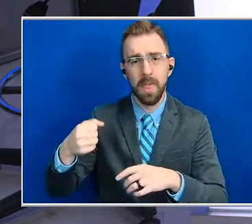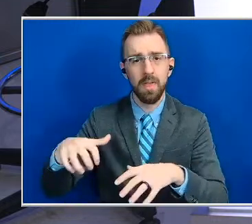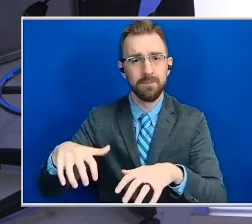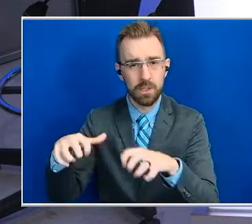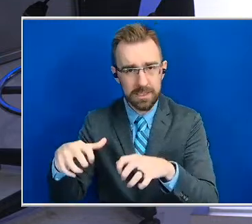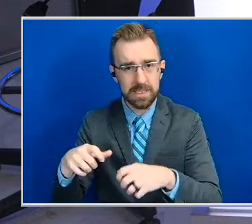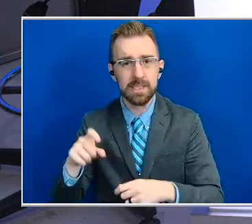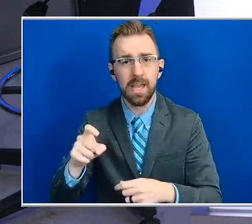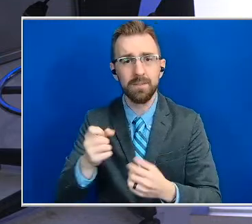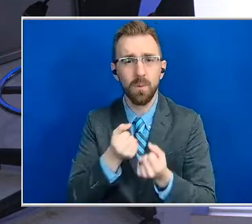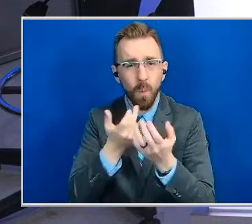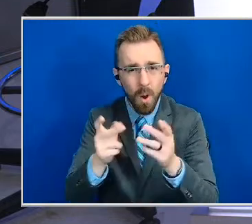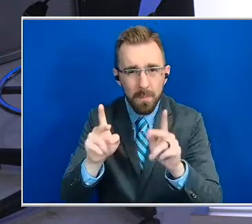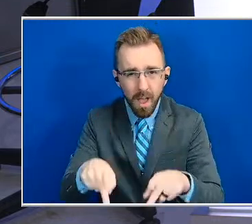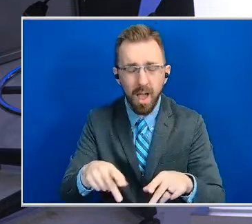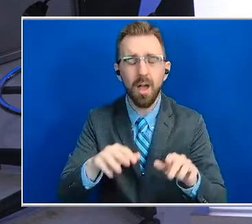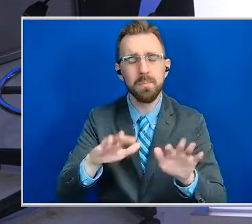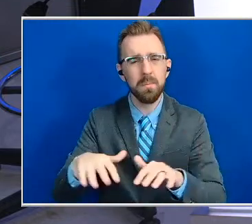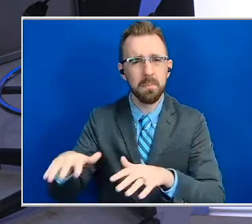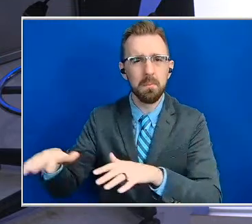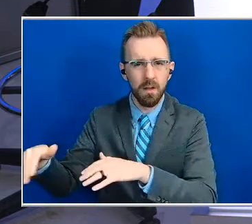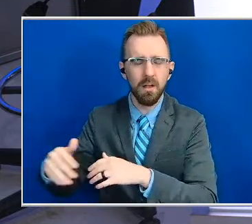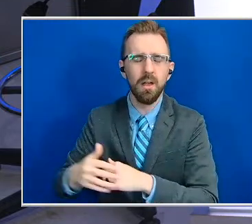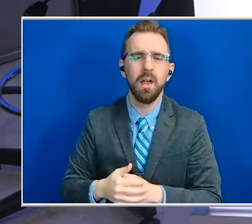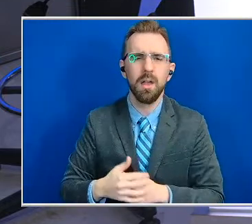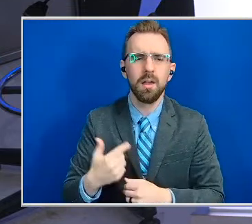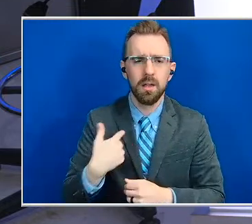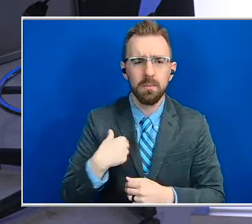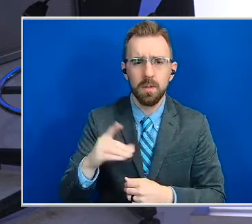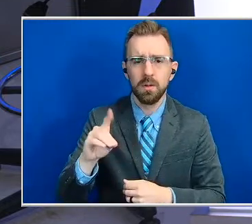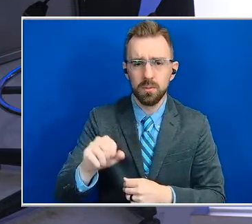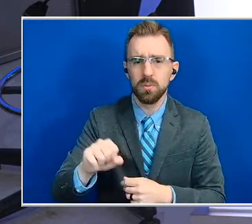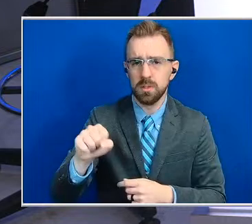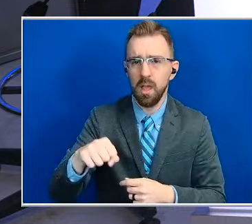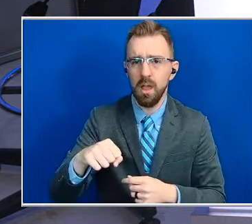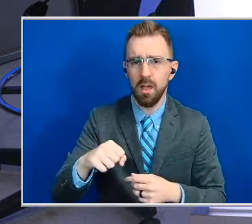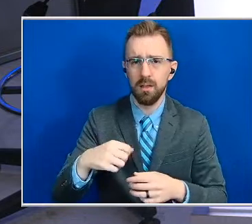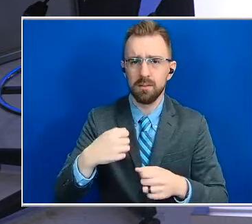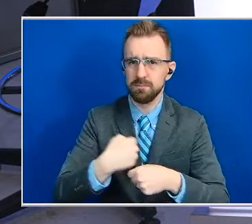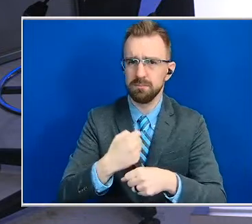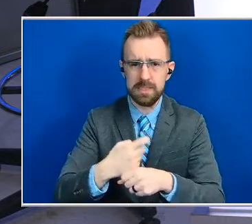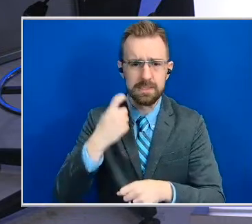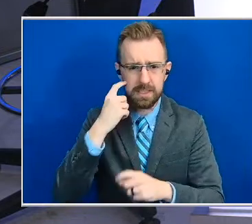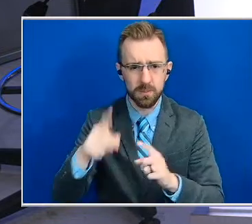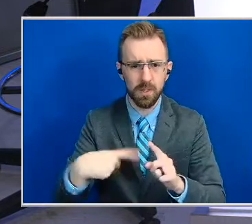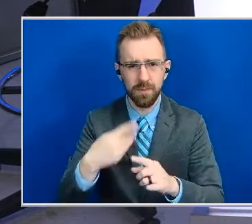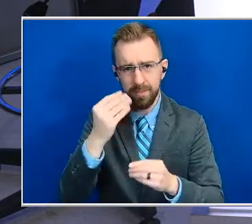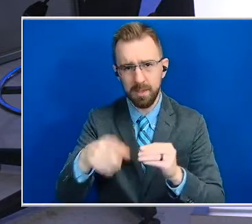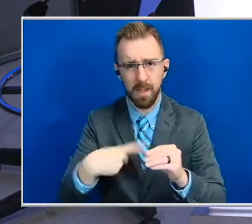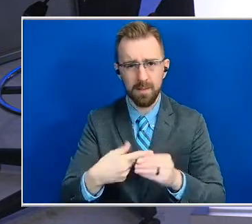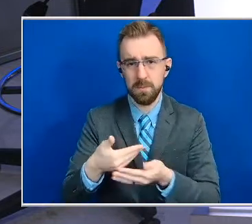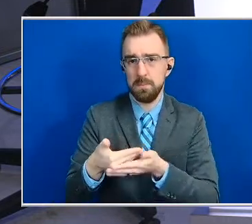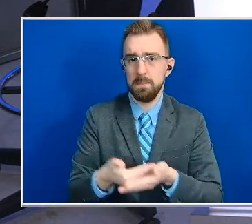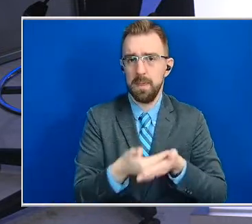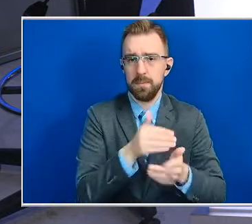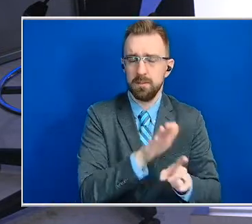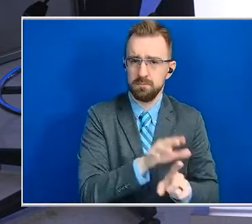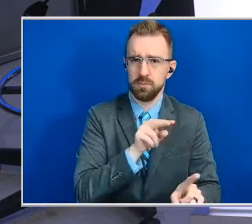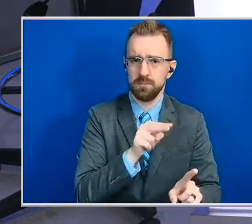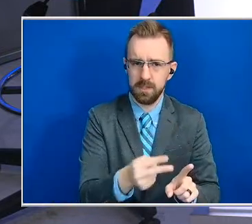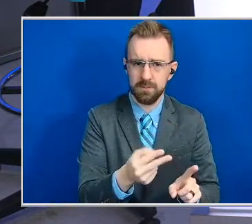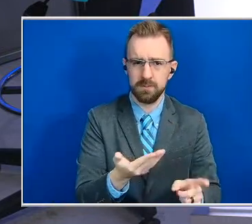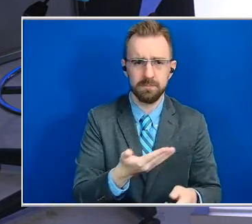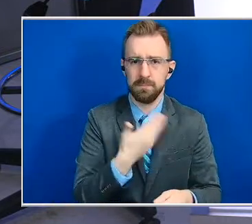milk, and but I do, that it makes total sense when you think about it from the baby's perspective. Gosh, what the best possible health